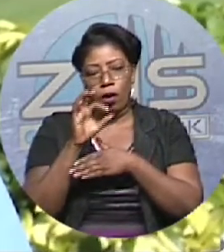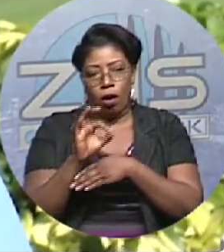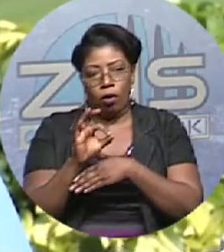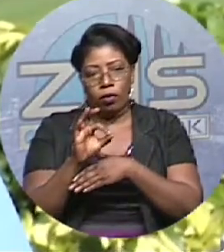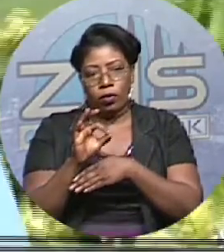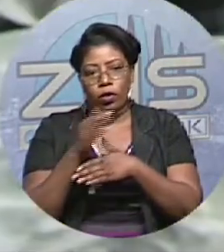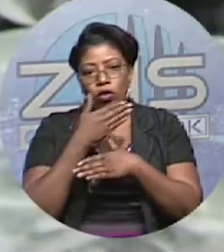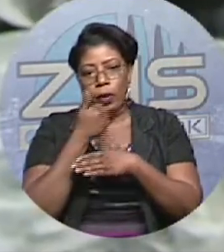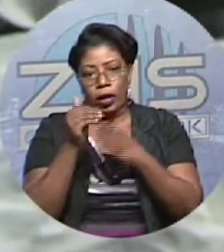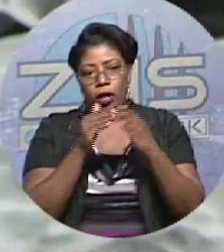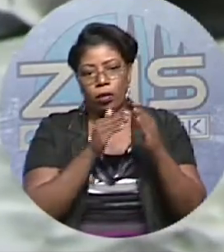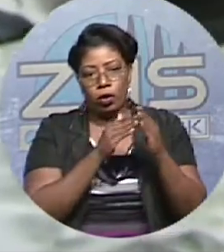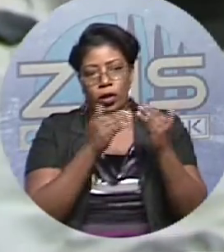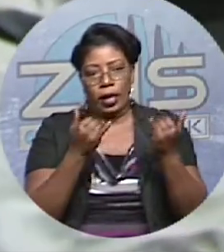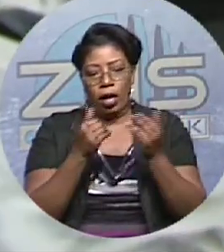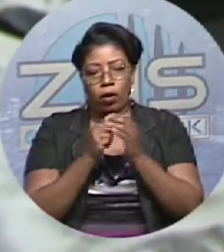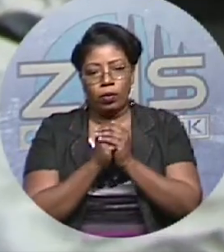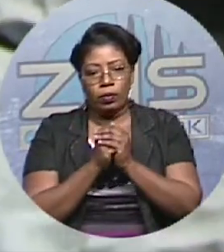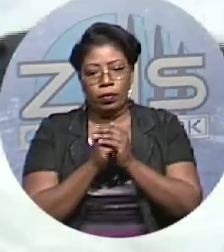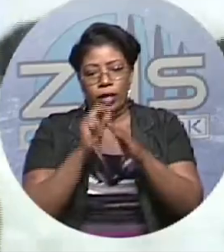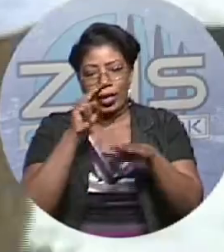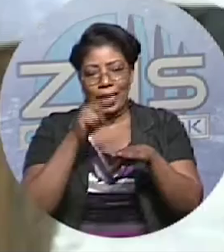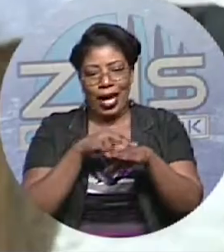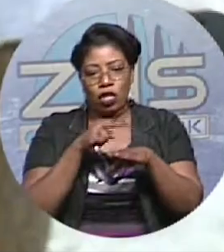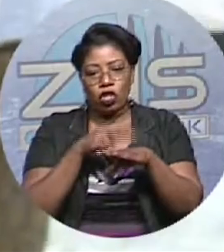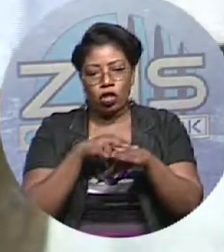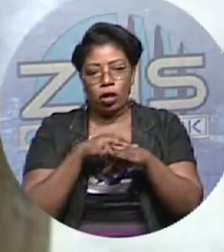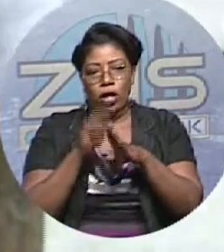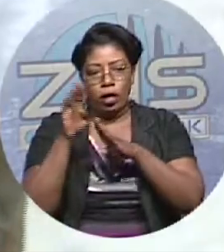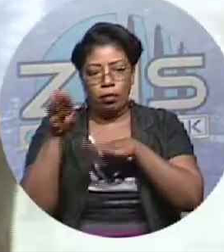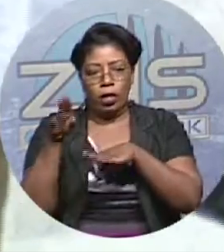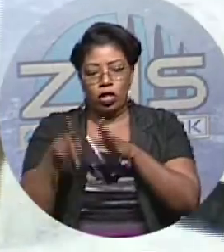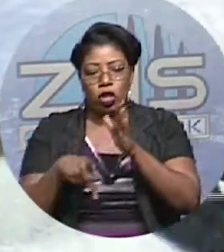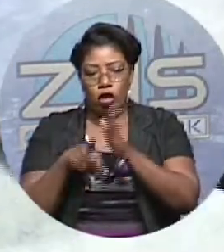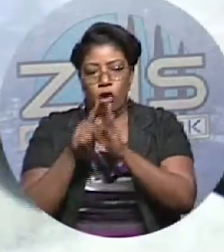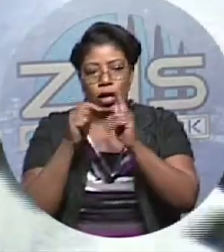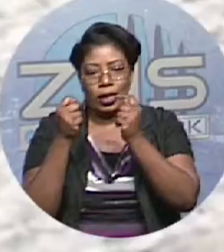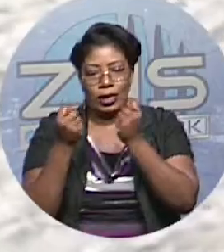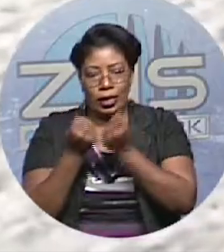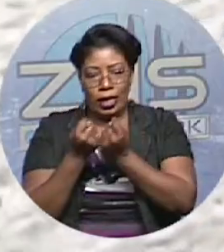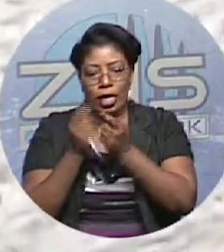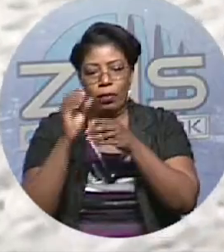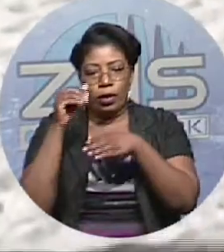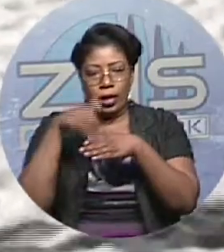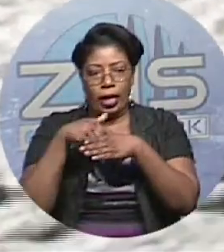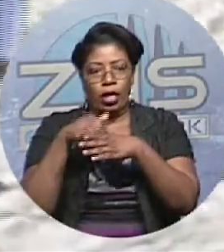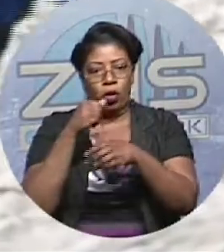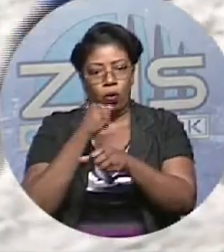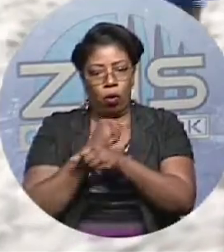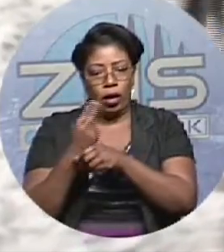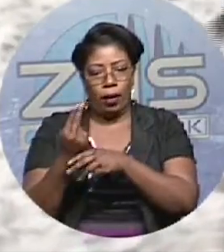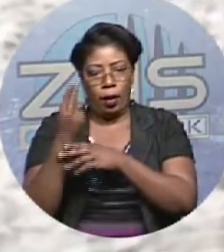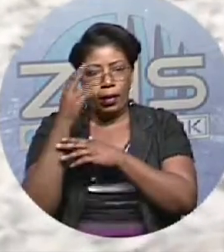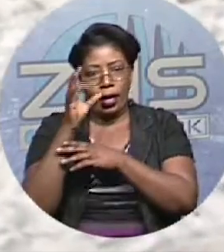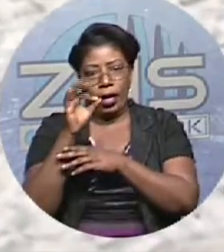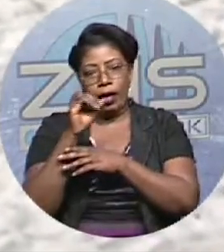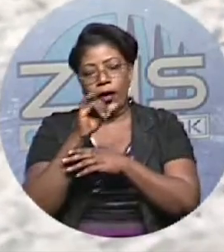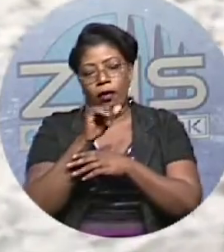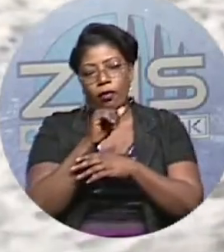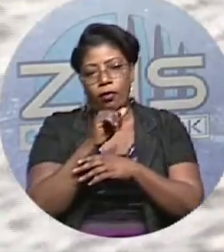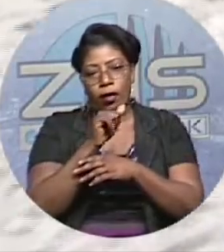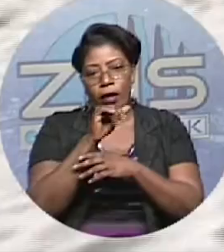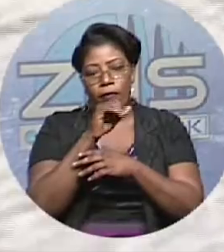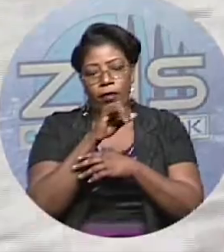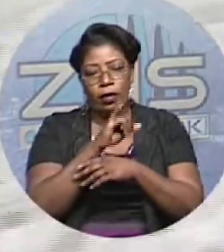community. The Bahamas men's national beach soccer team is putting in work. The squad is preparing for the upcoming FIFA World Beach Cup